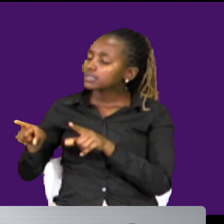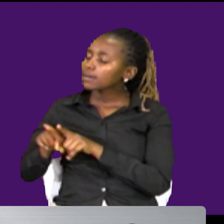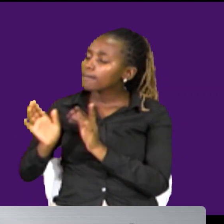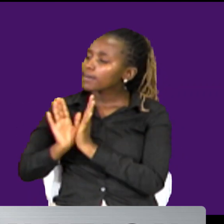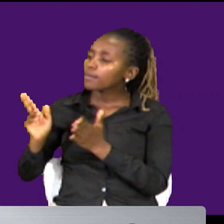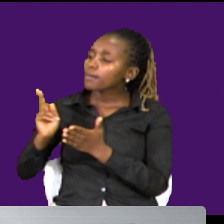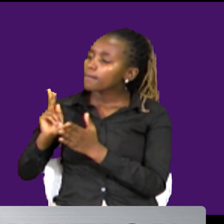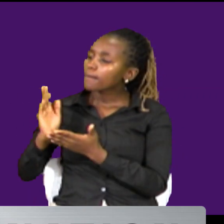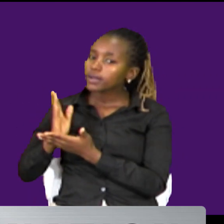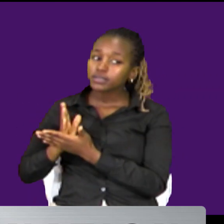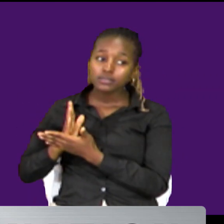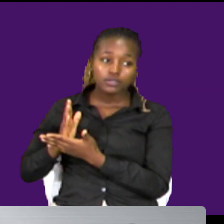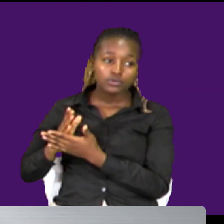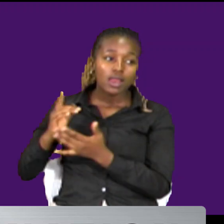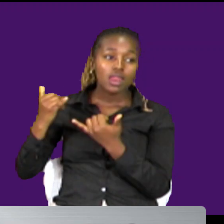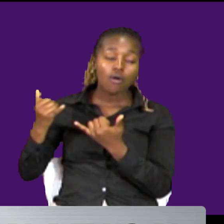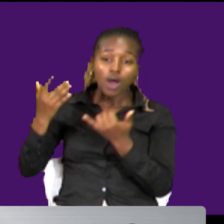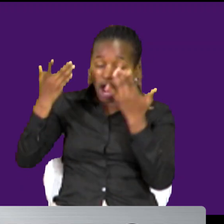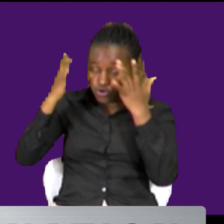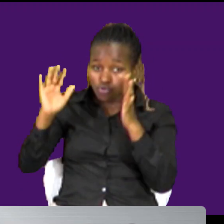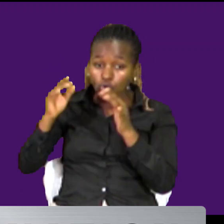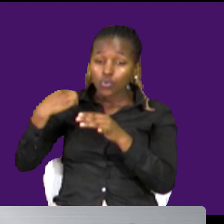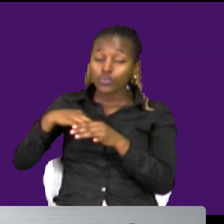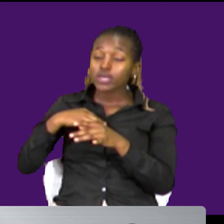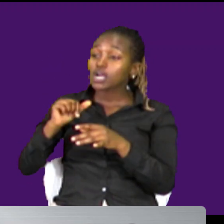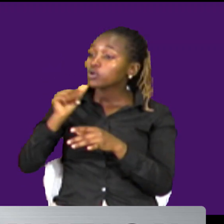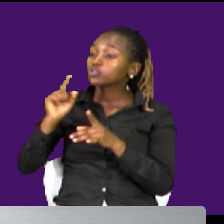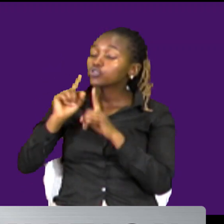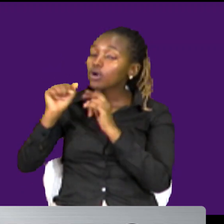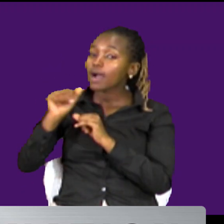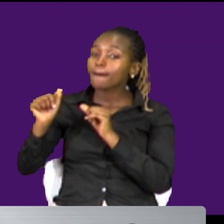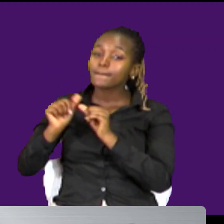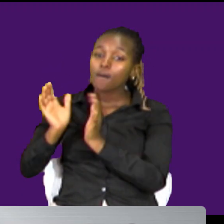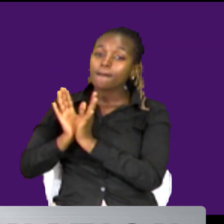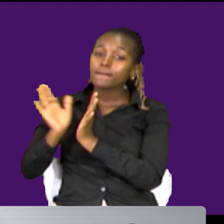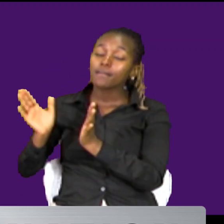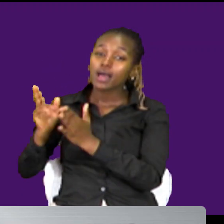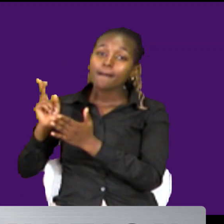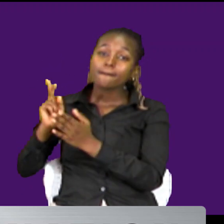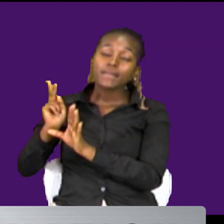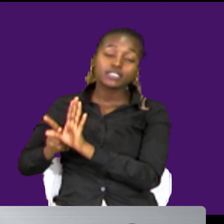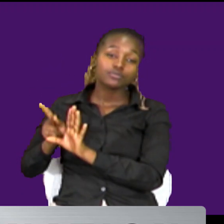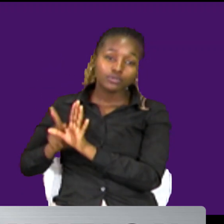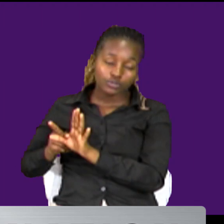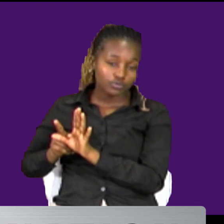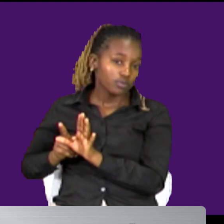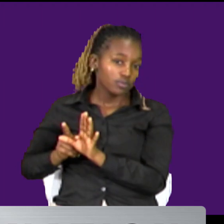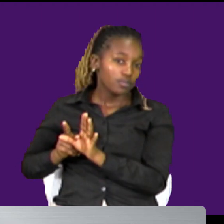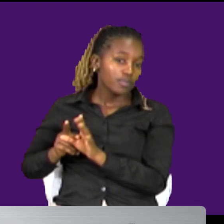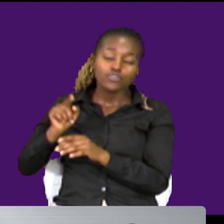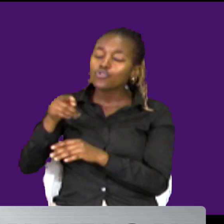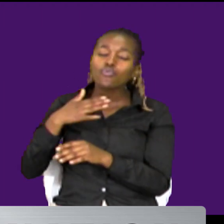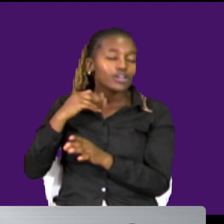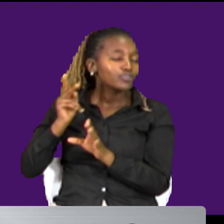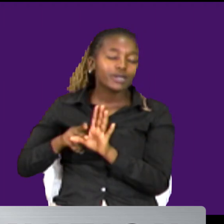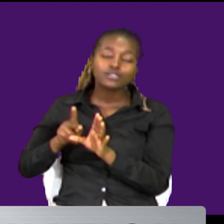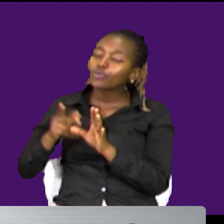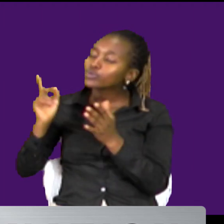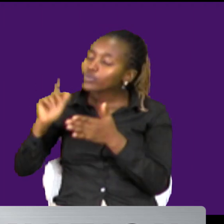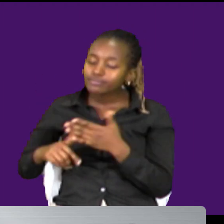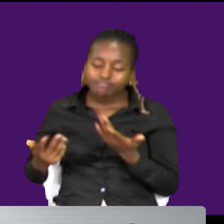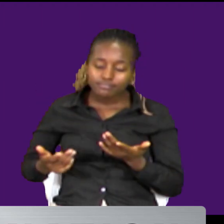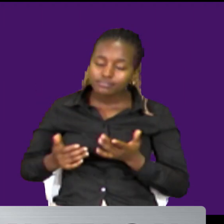public participation journal. In fact, the last time I was without you can't yes, participate in what? fine. Like